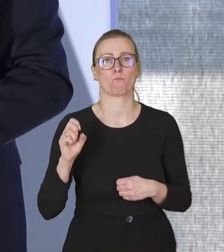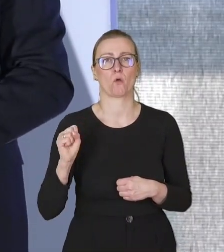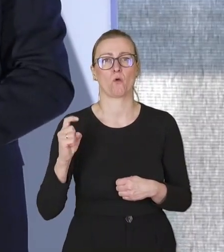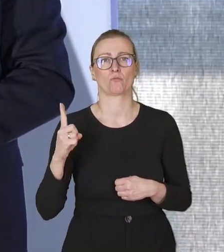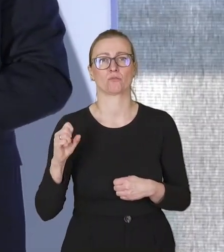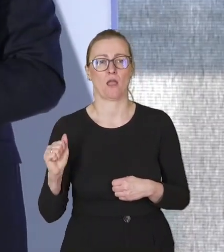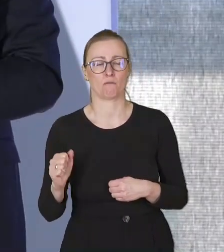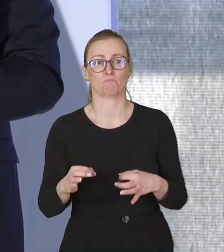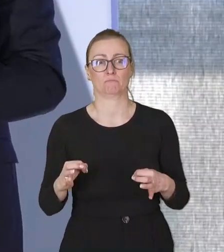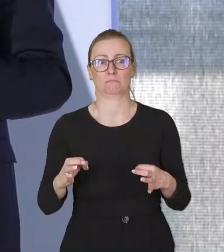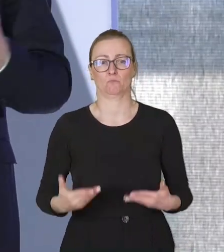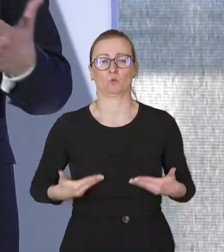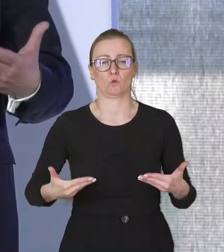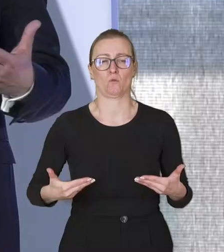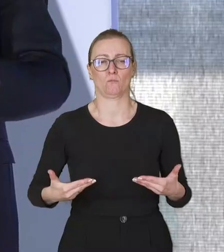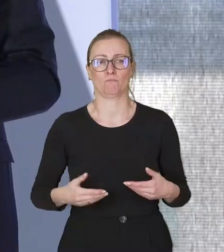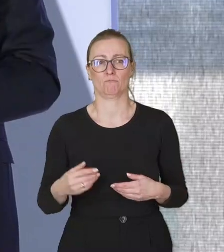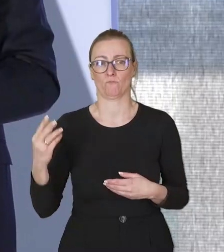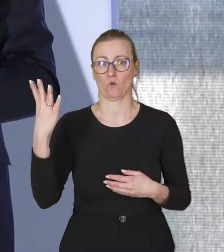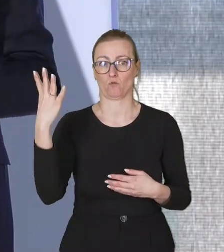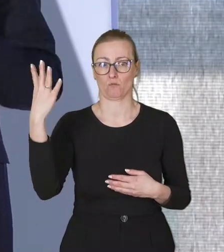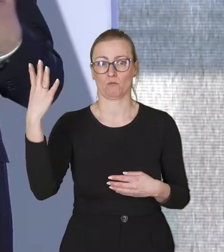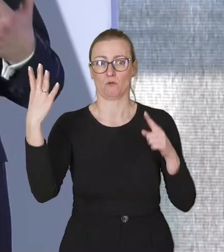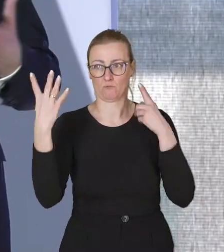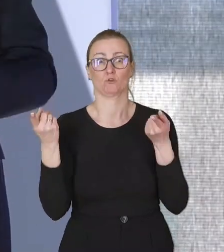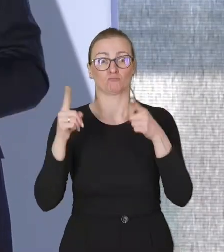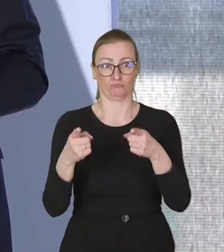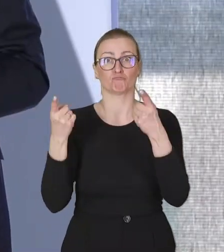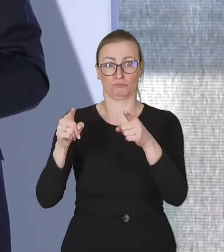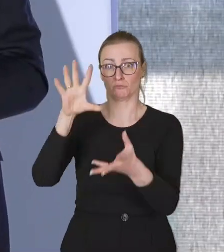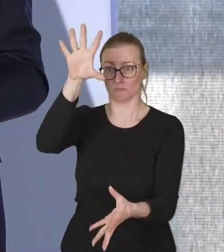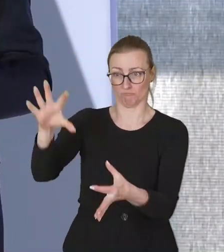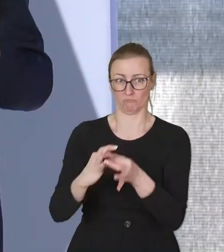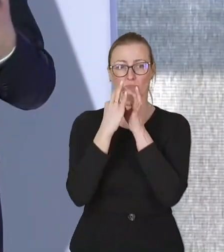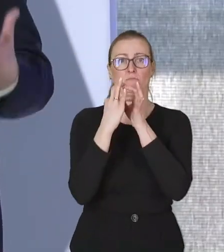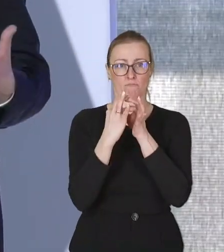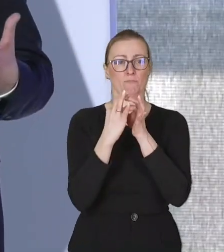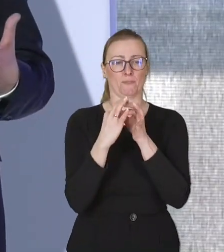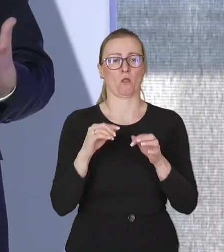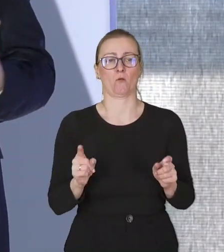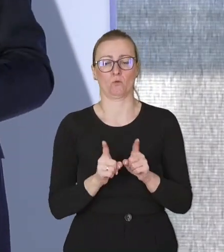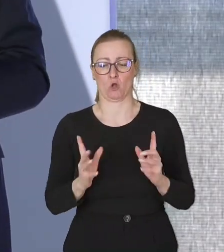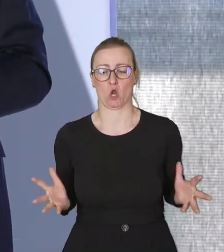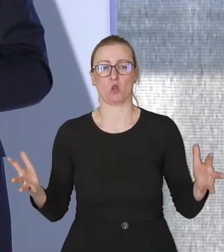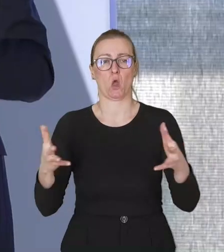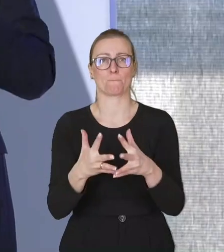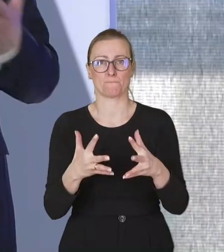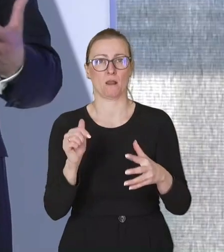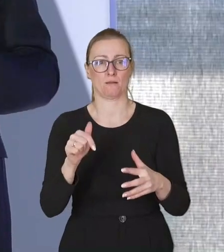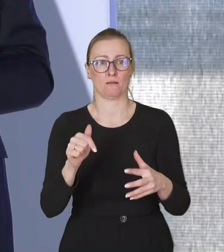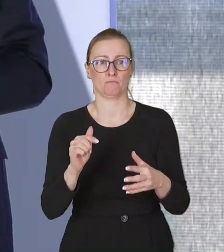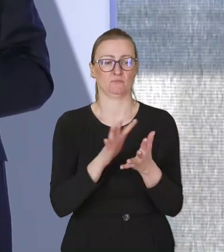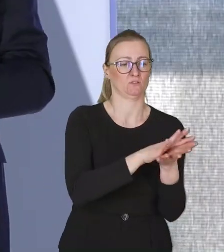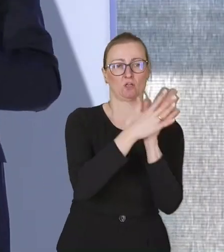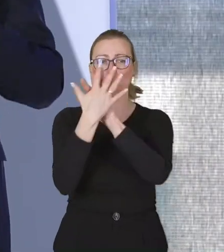challenges related to globalization, to the new global setup, to the change of